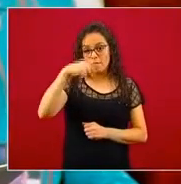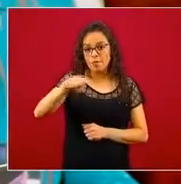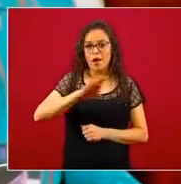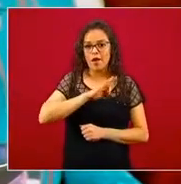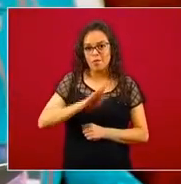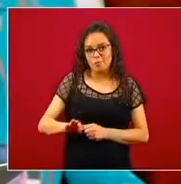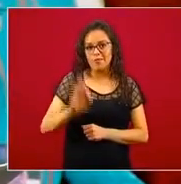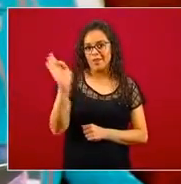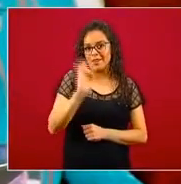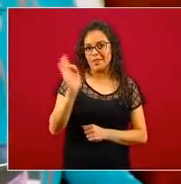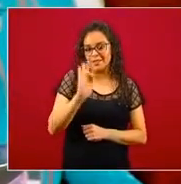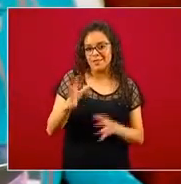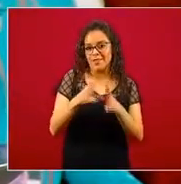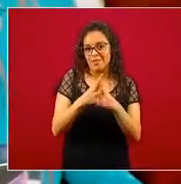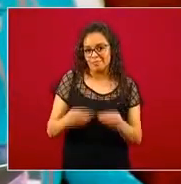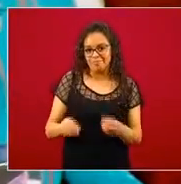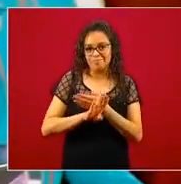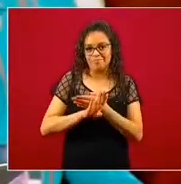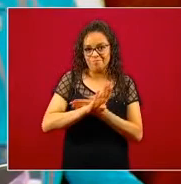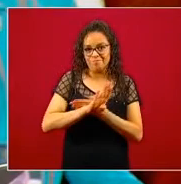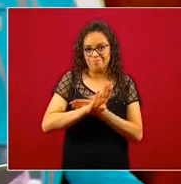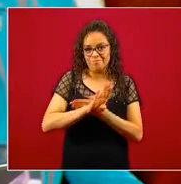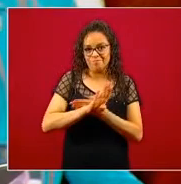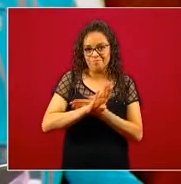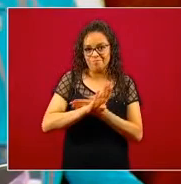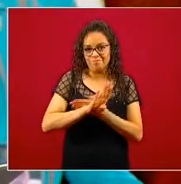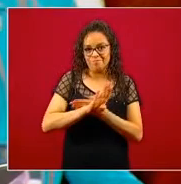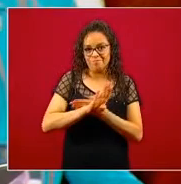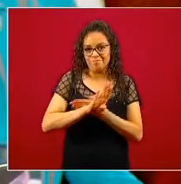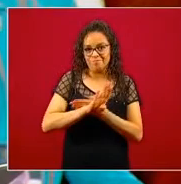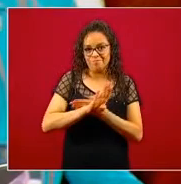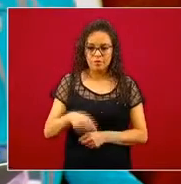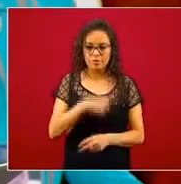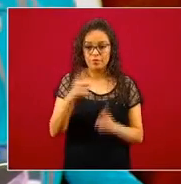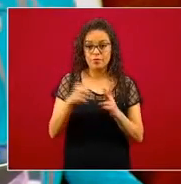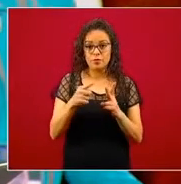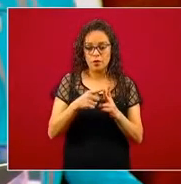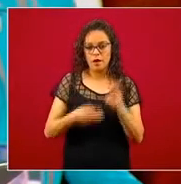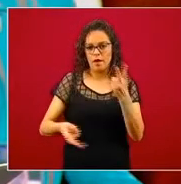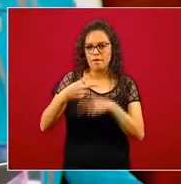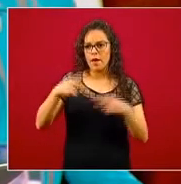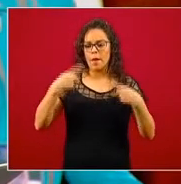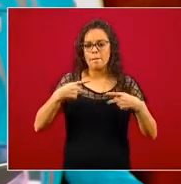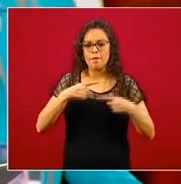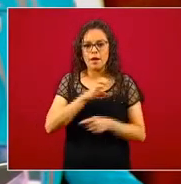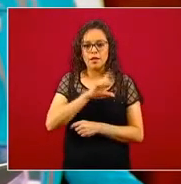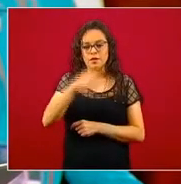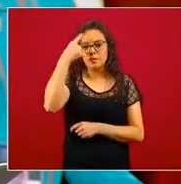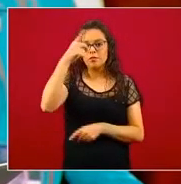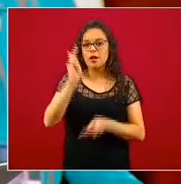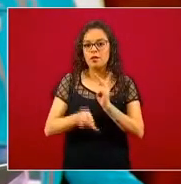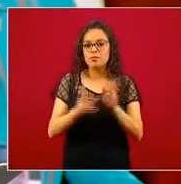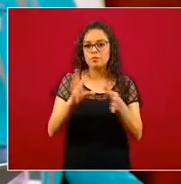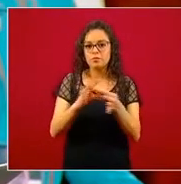They concluded there is no therapeutical benefit whatsoever, and it was associated to ventricular